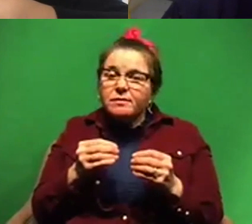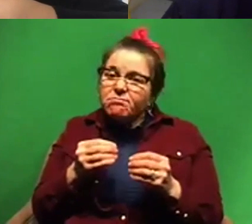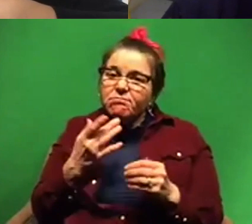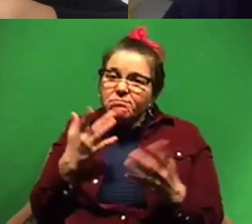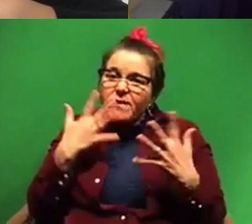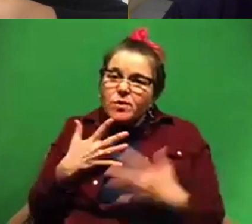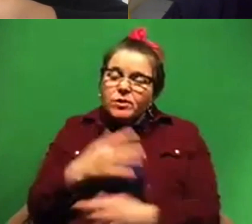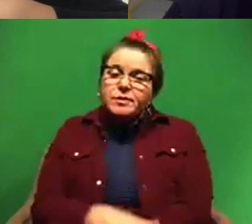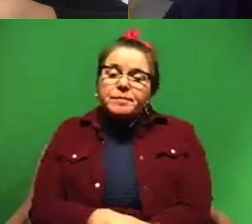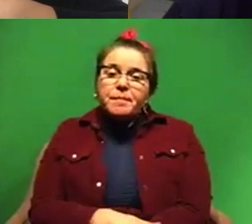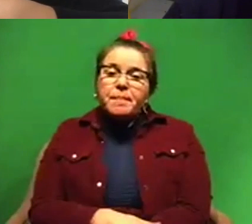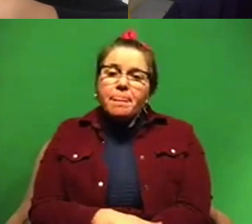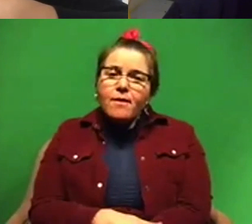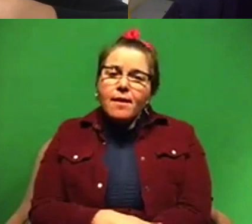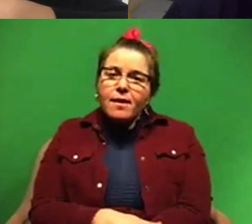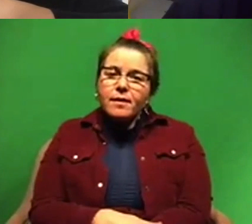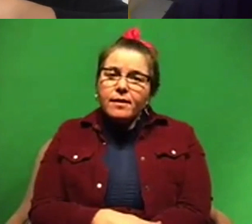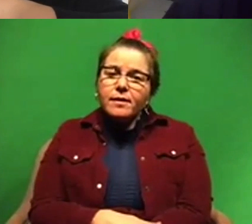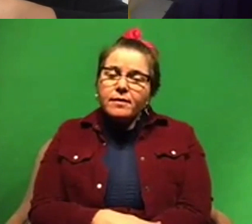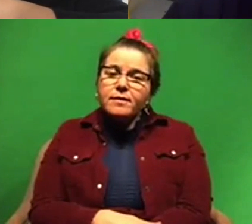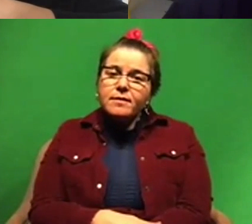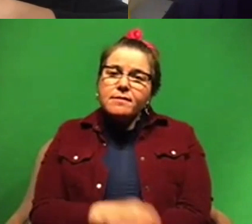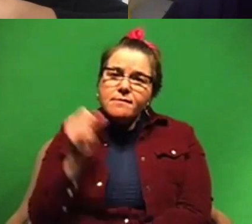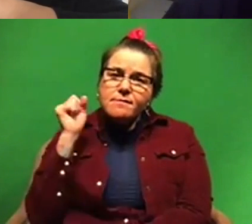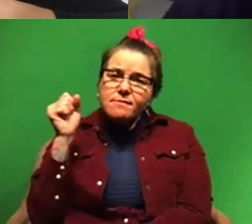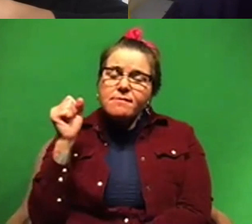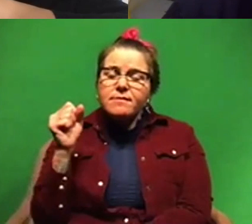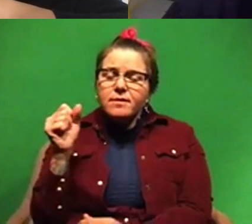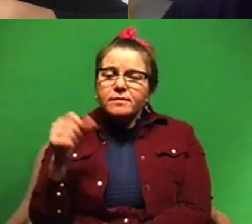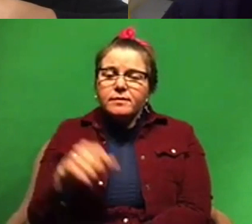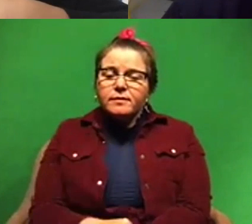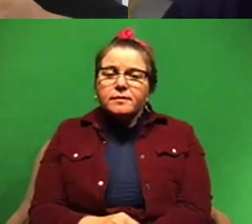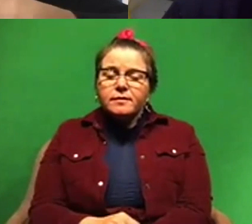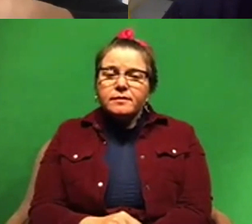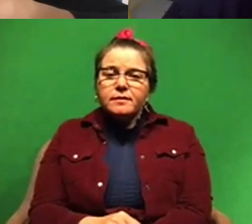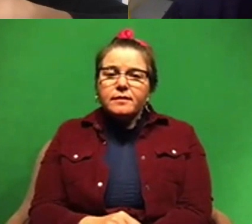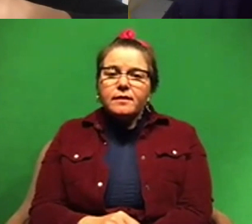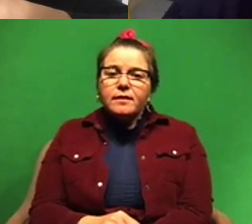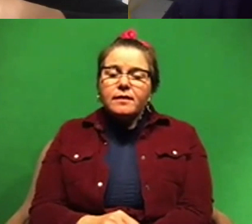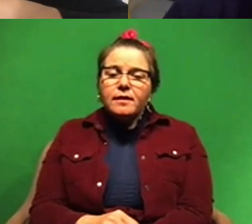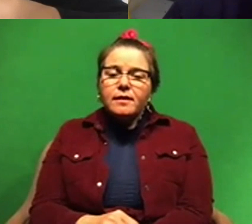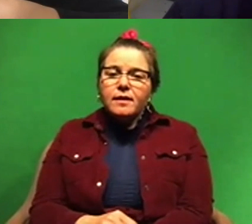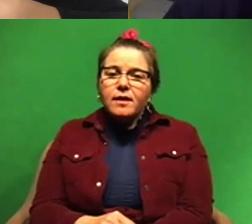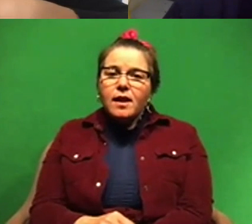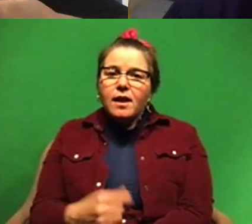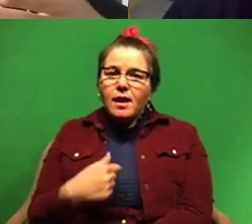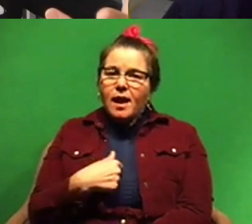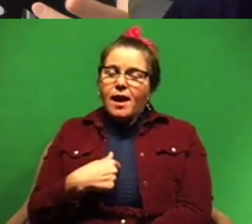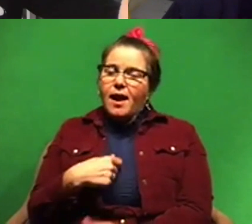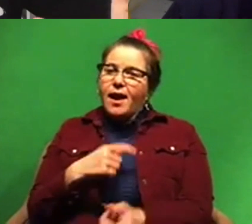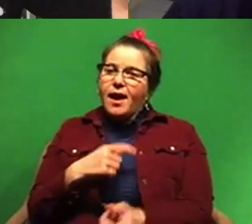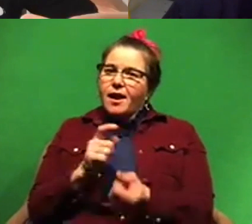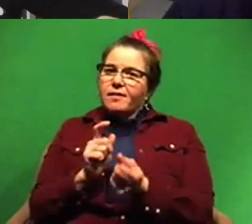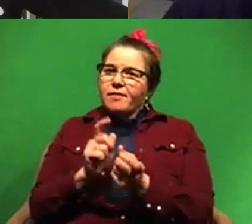yeah, I put the caps on and I try to do that as well. I was a convert, you know. A professor at